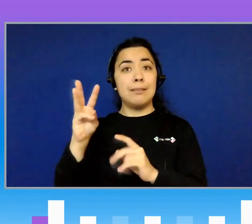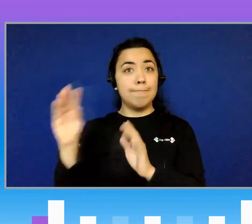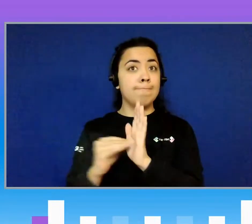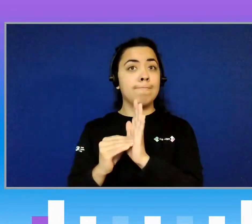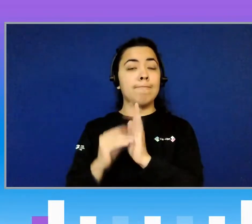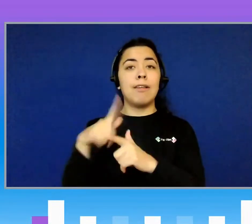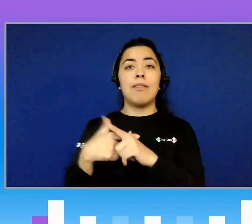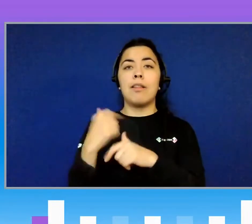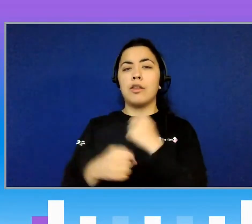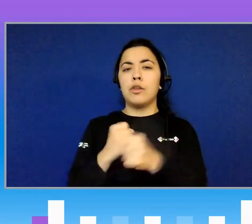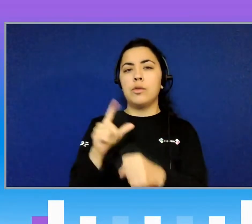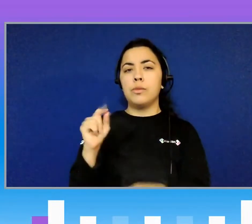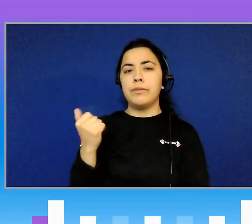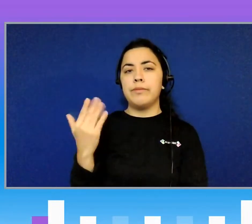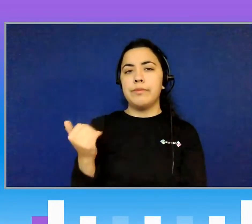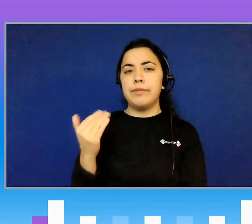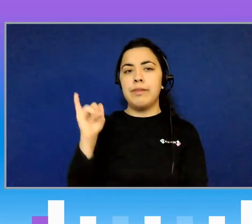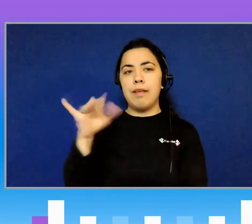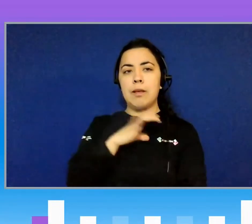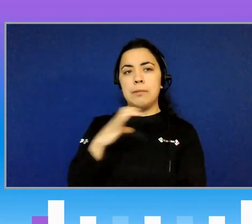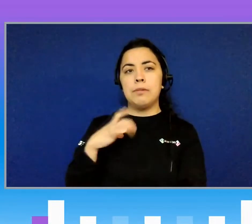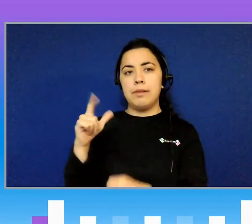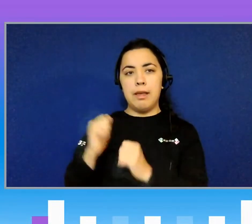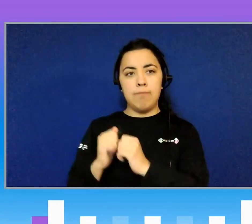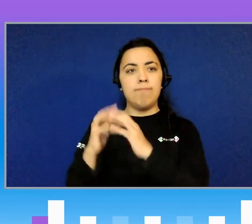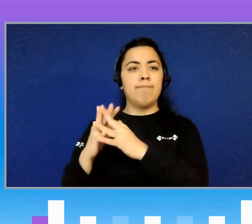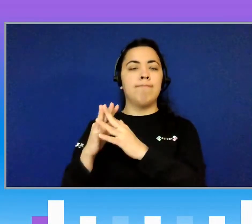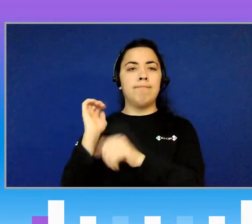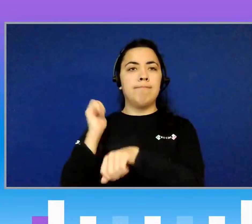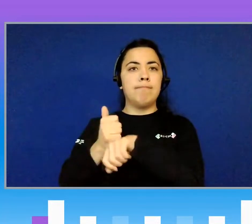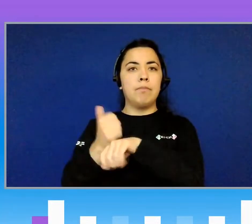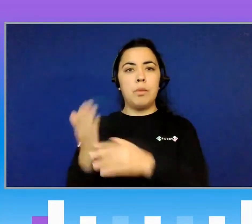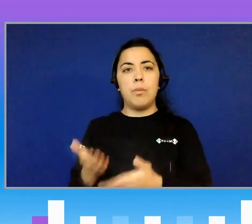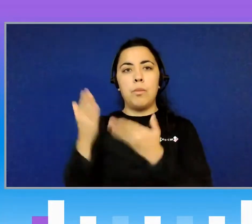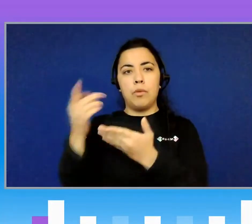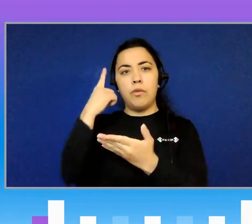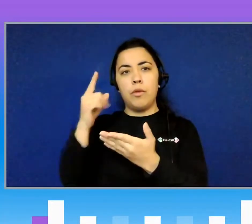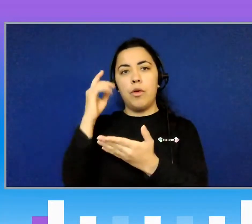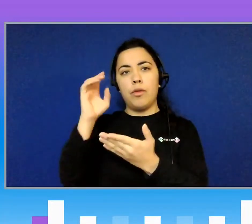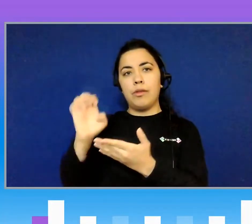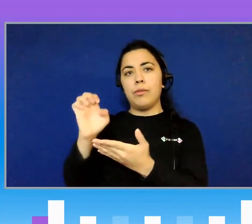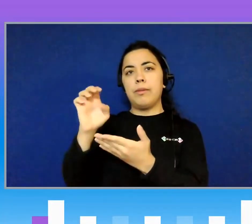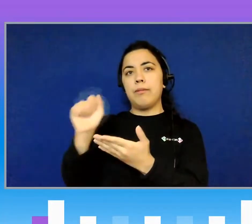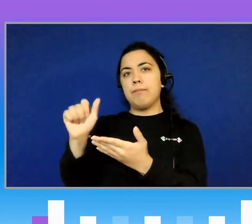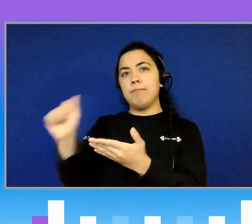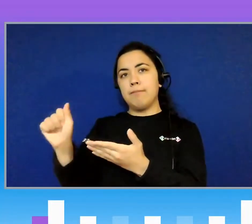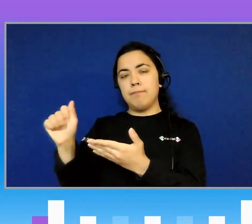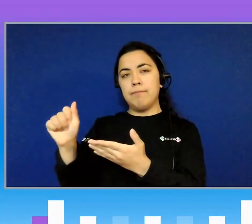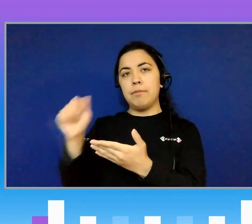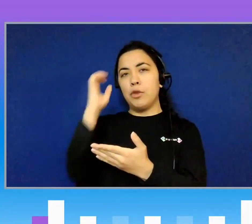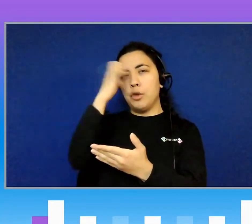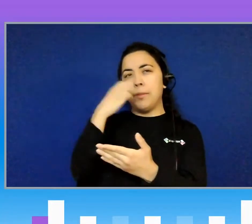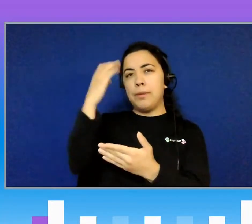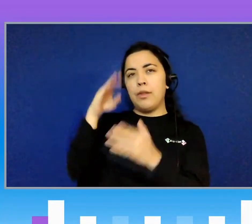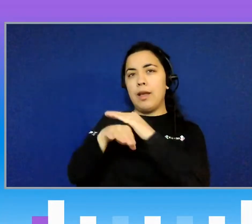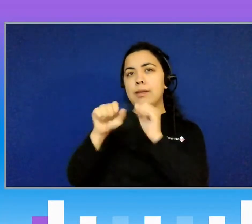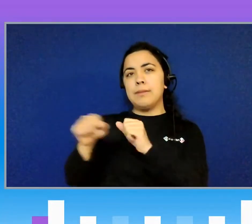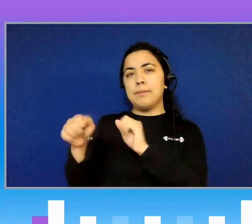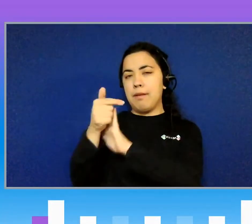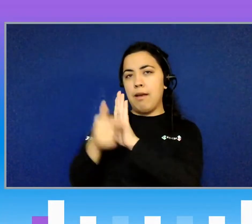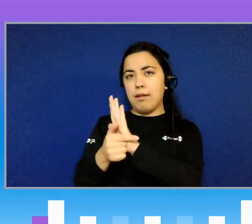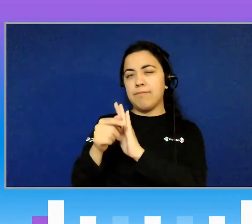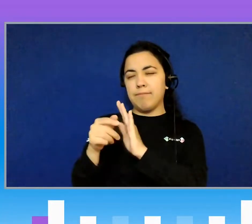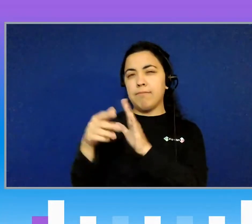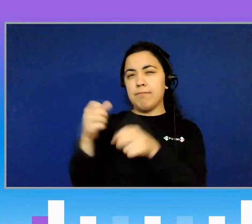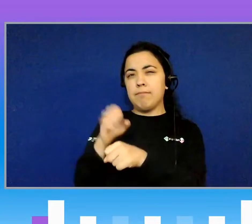the Commission finally launched the proposal for the European Accessibility Act, which, as the Web